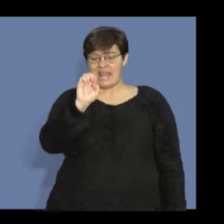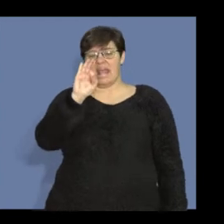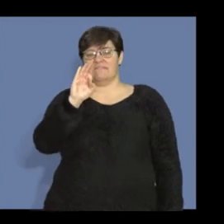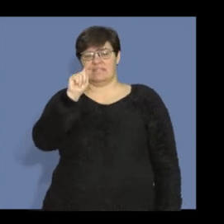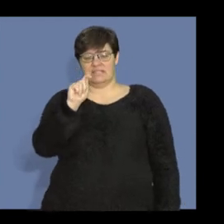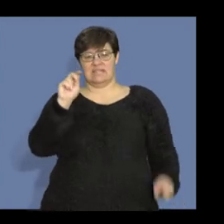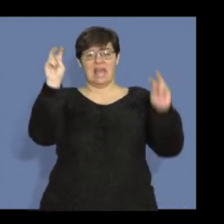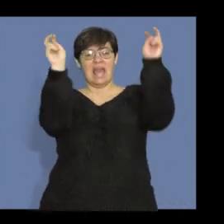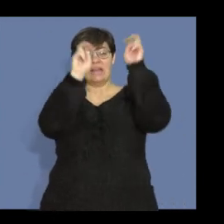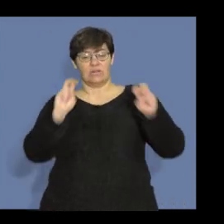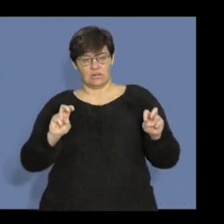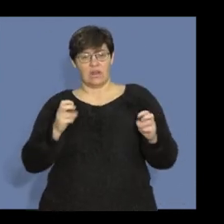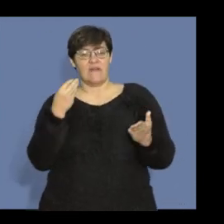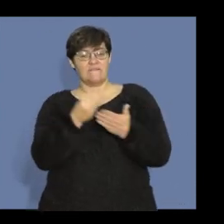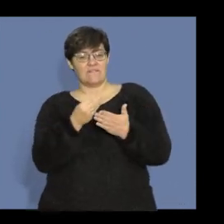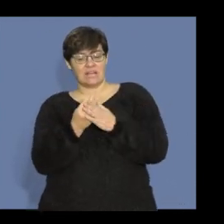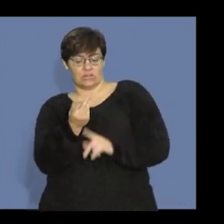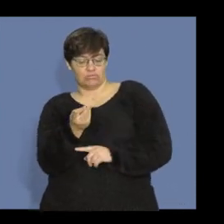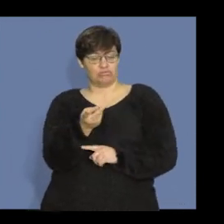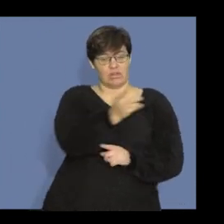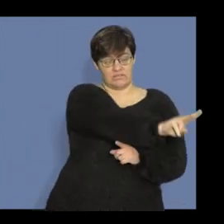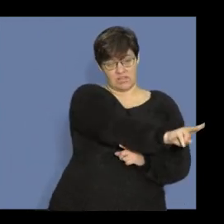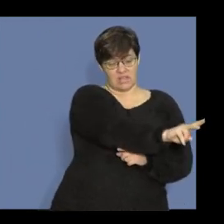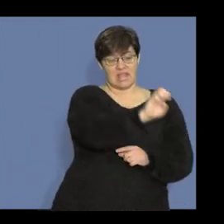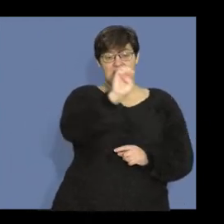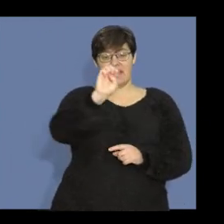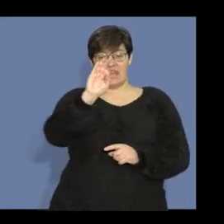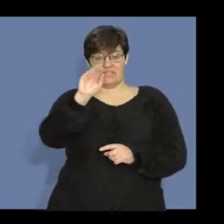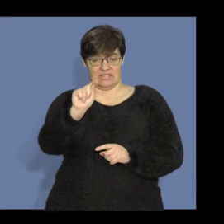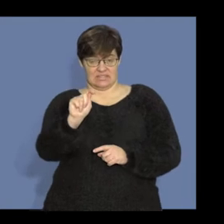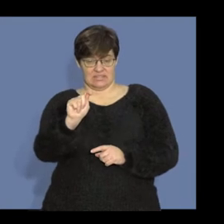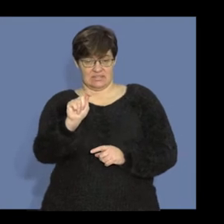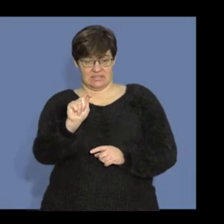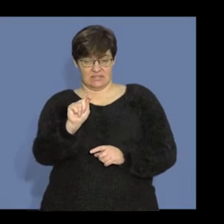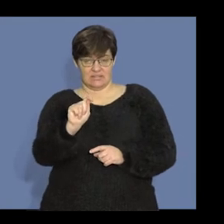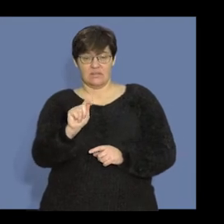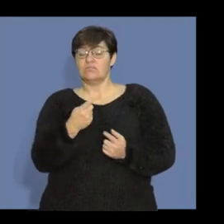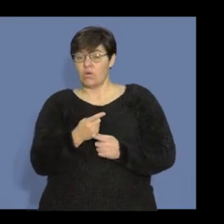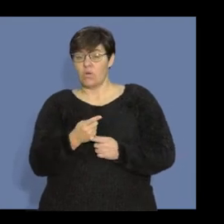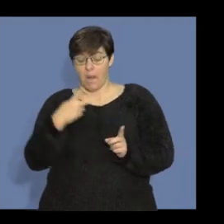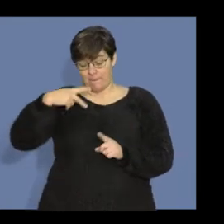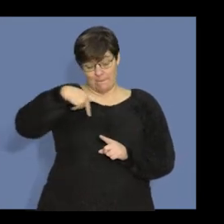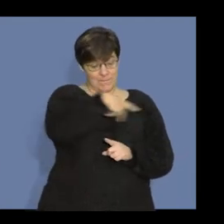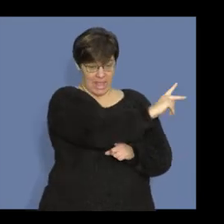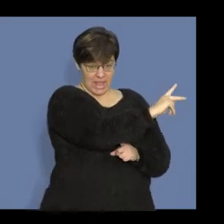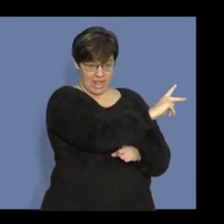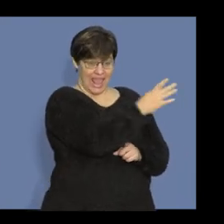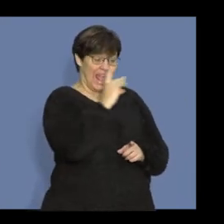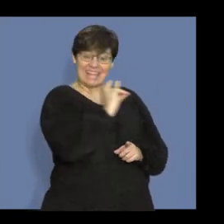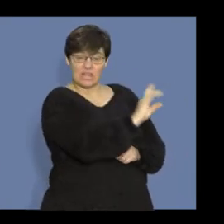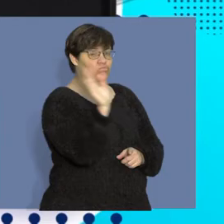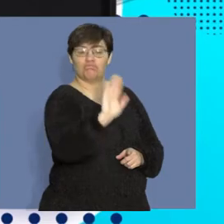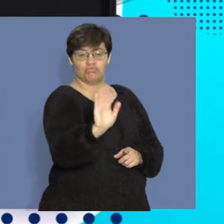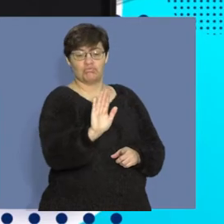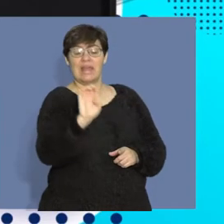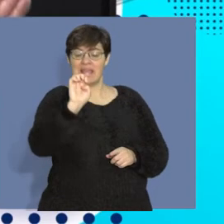EFTs, electronic fund transfers, okay? So all payments that are made to SARS are made